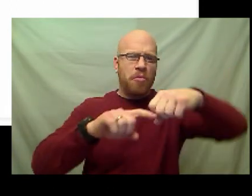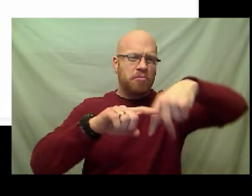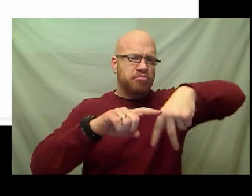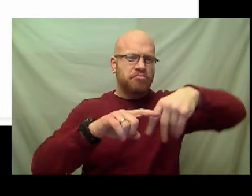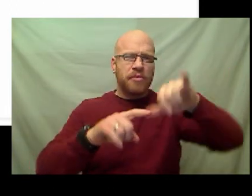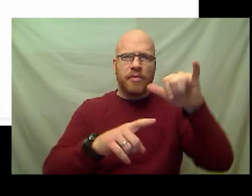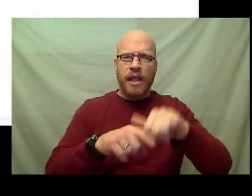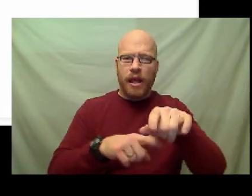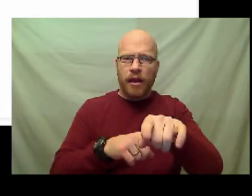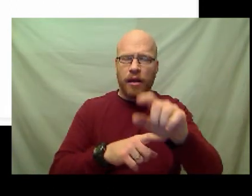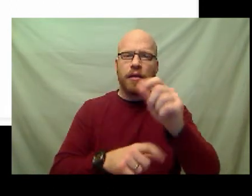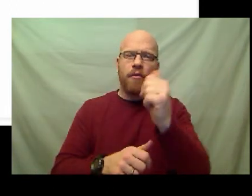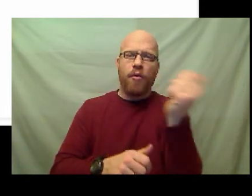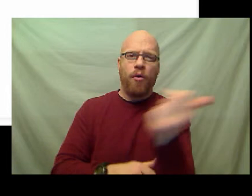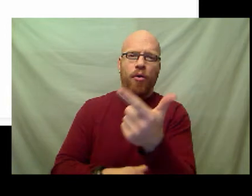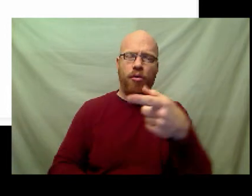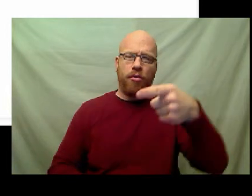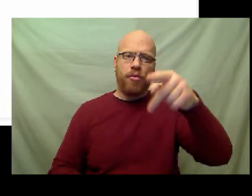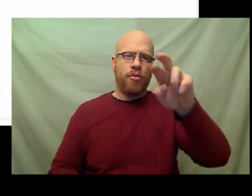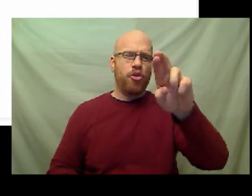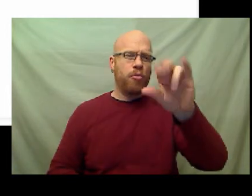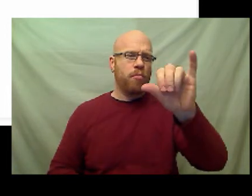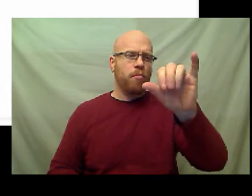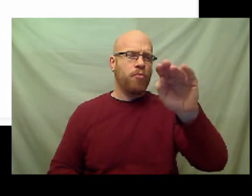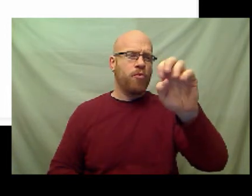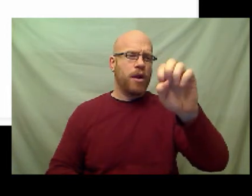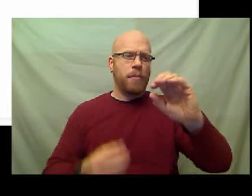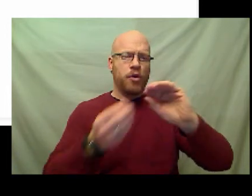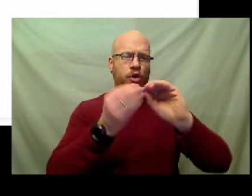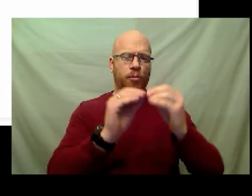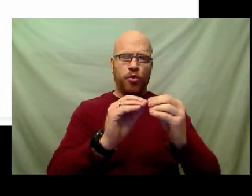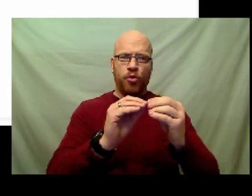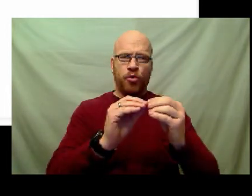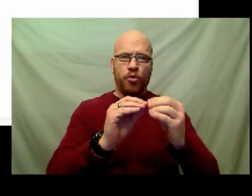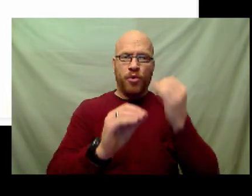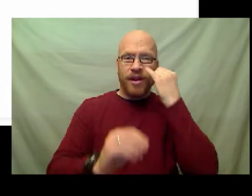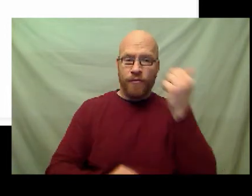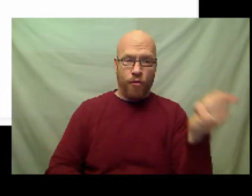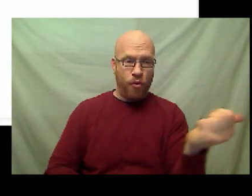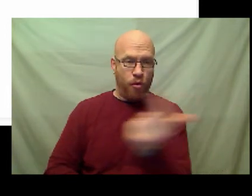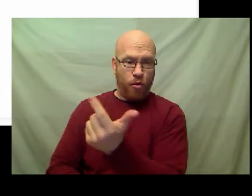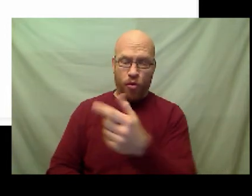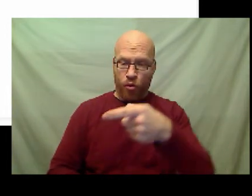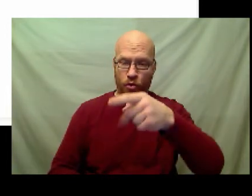no other factors. They are all prime numbers.